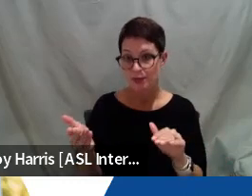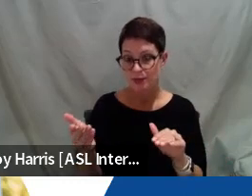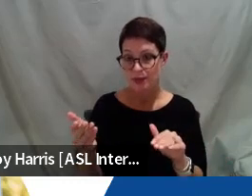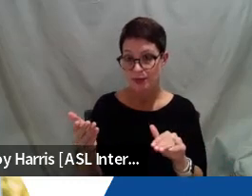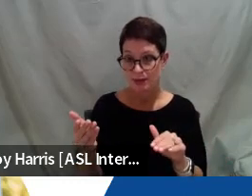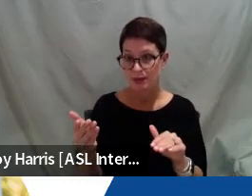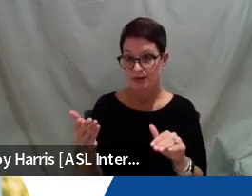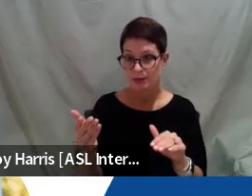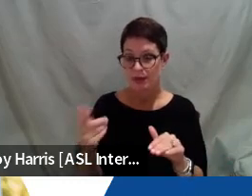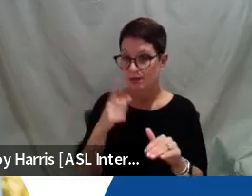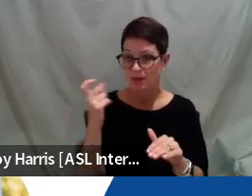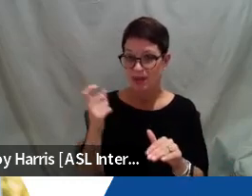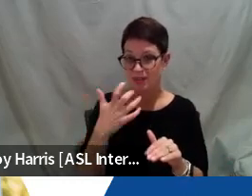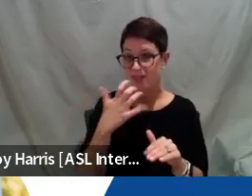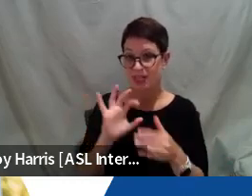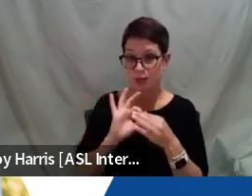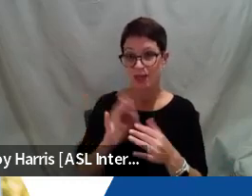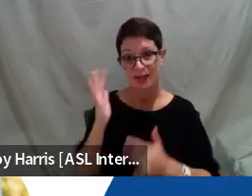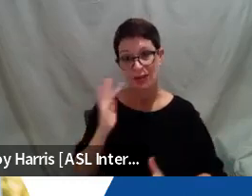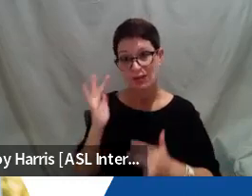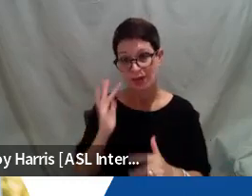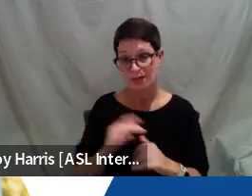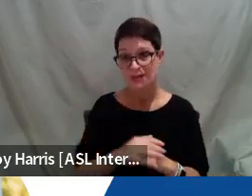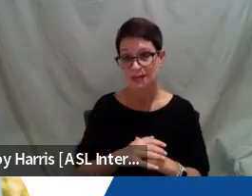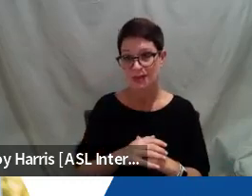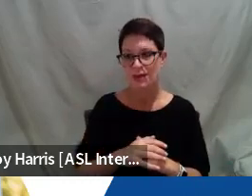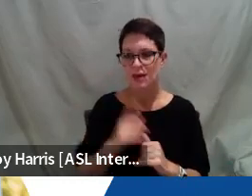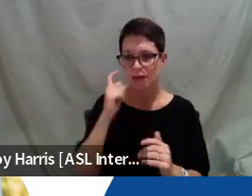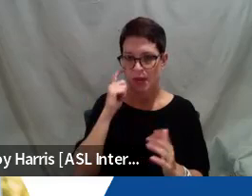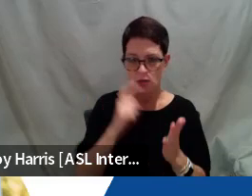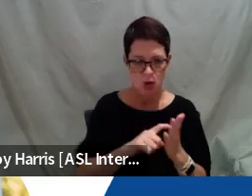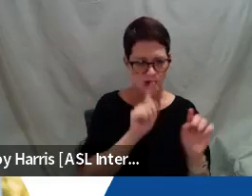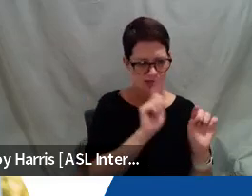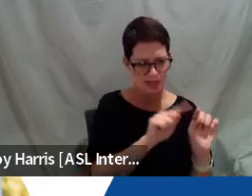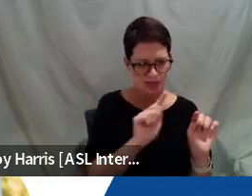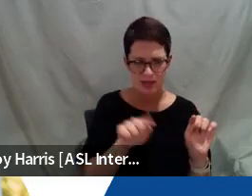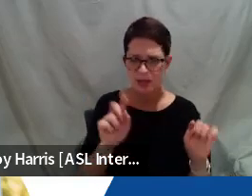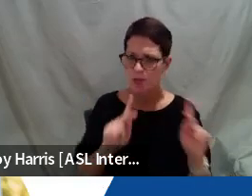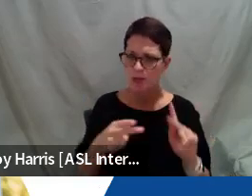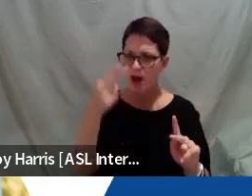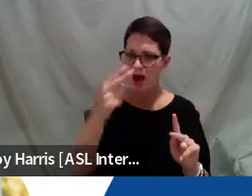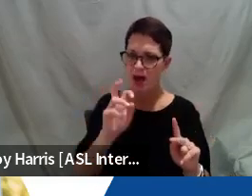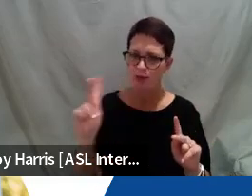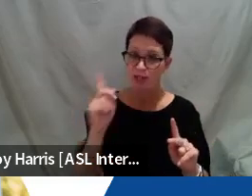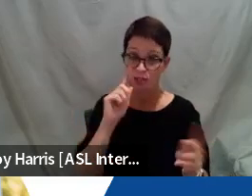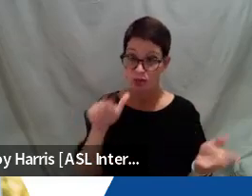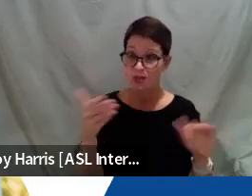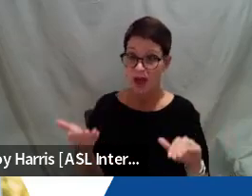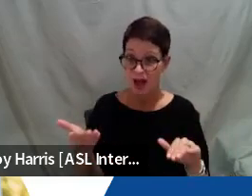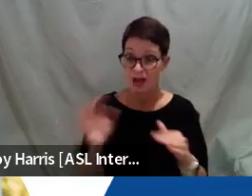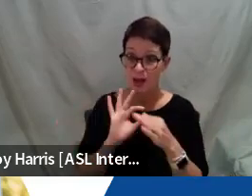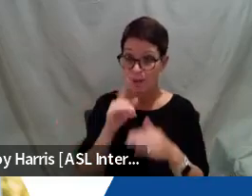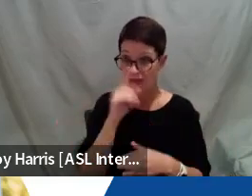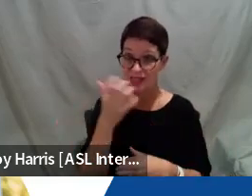to heat-related illness. And they found that the people who are at highest risk for dying related to